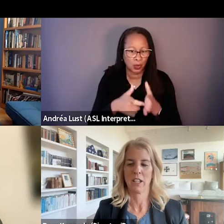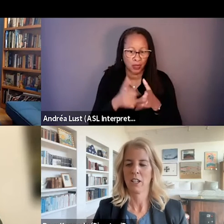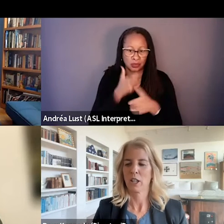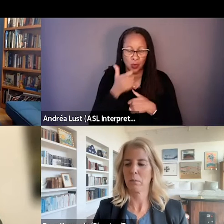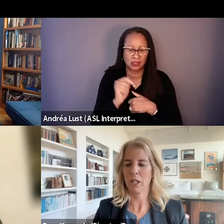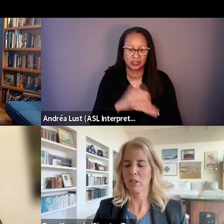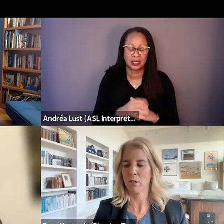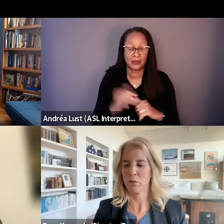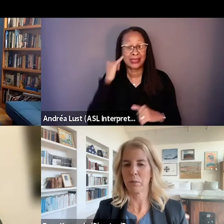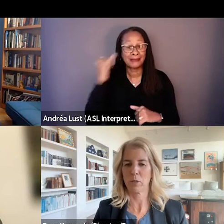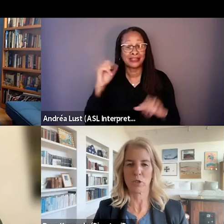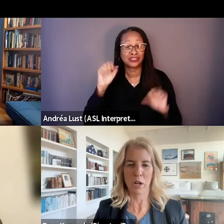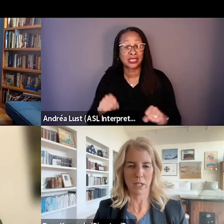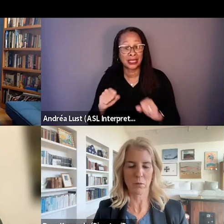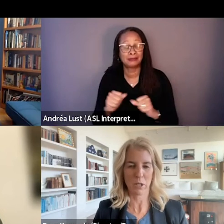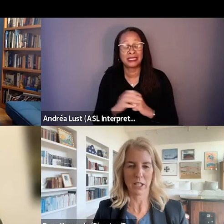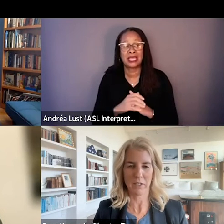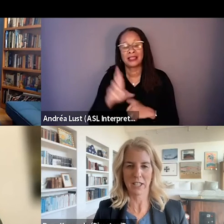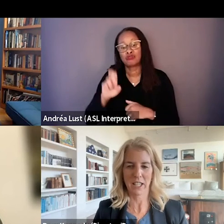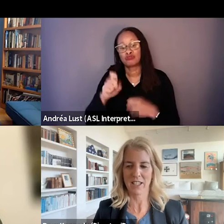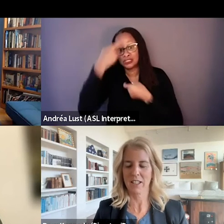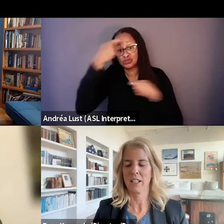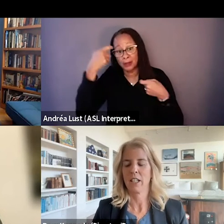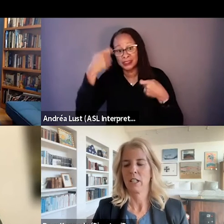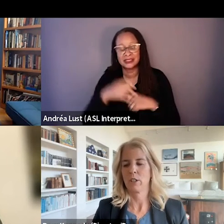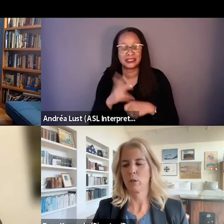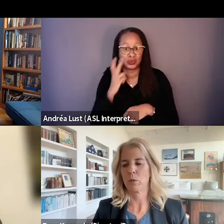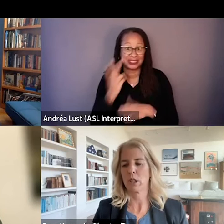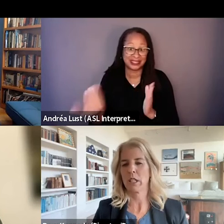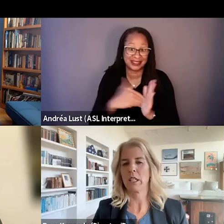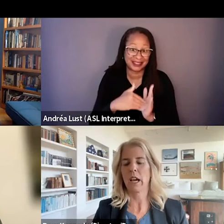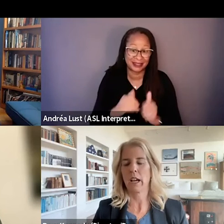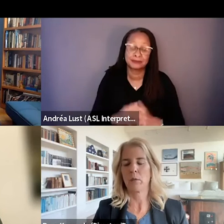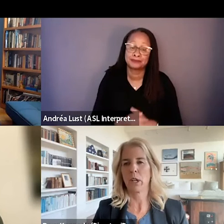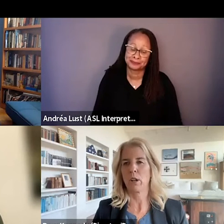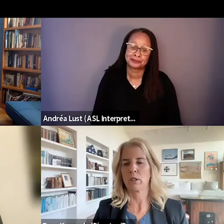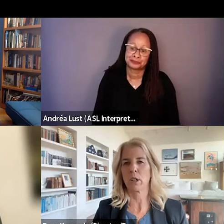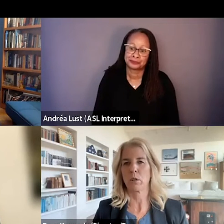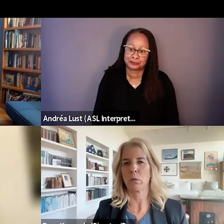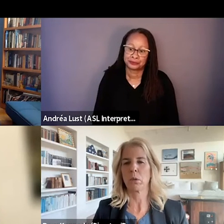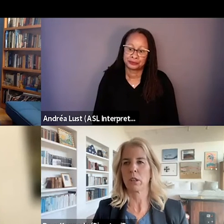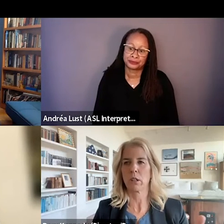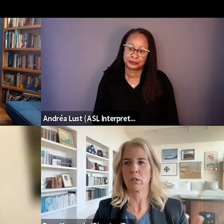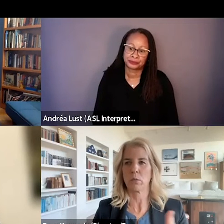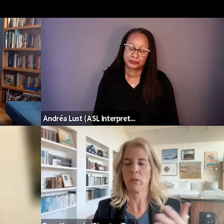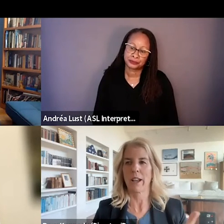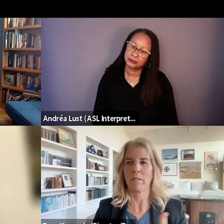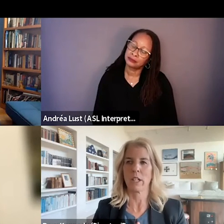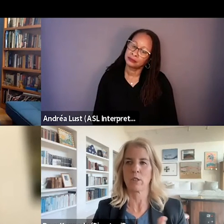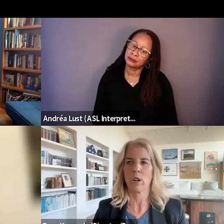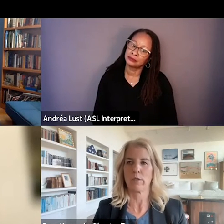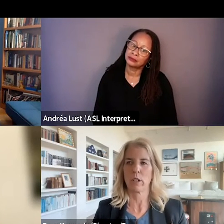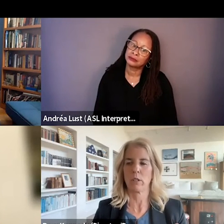it can be its own form of trauma to relive these things. Yeah, re-traumatize. Yeah. Yeah, and we also, with the support